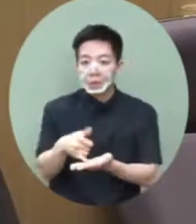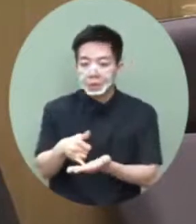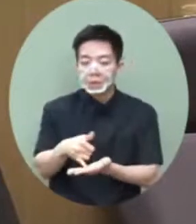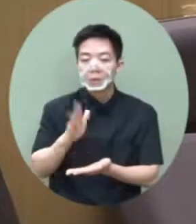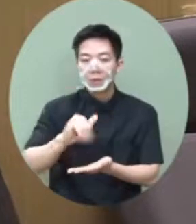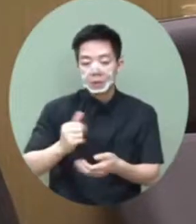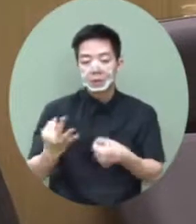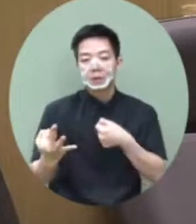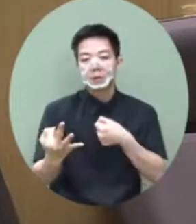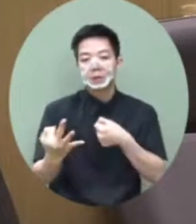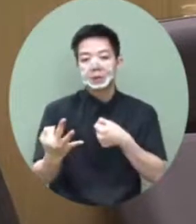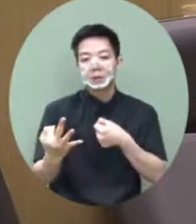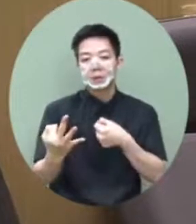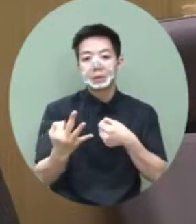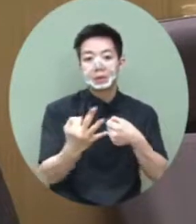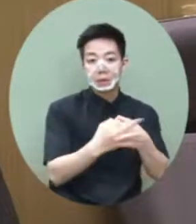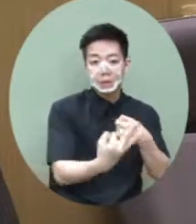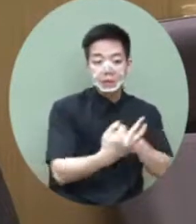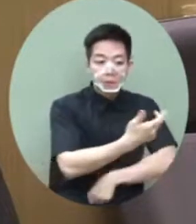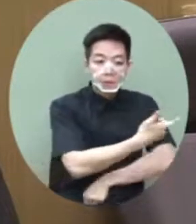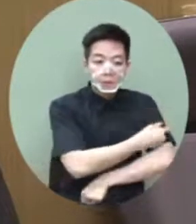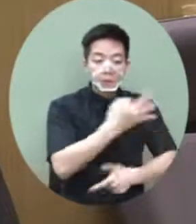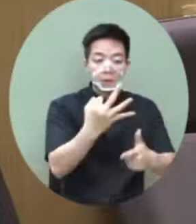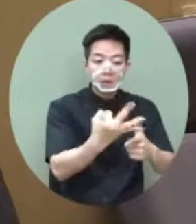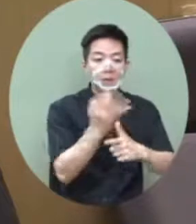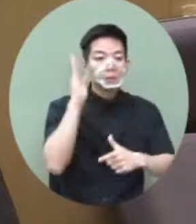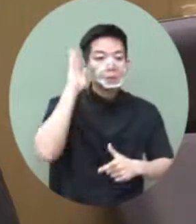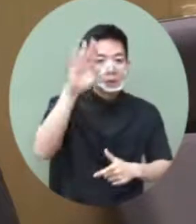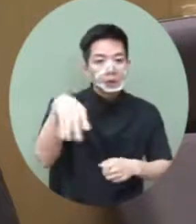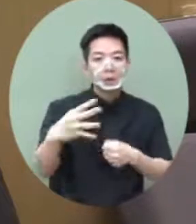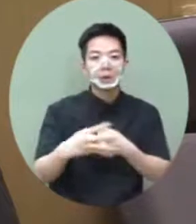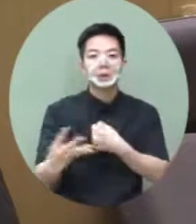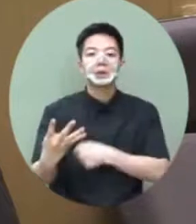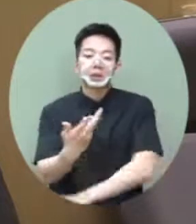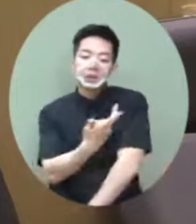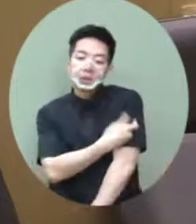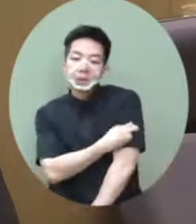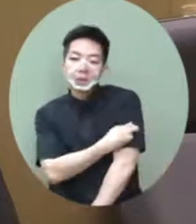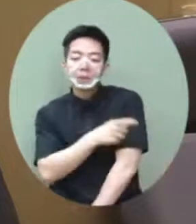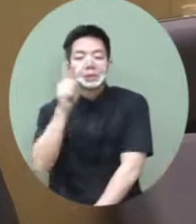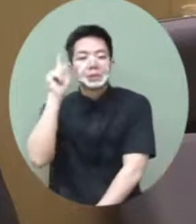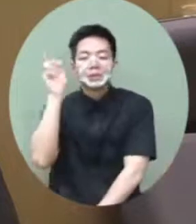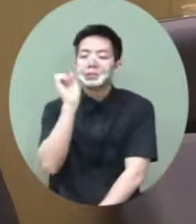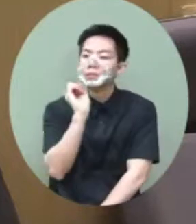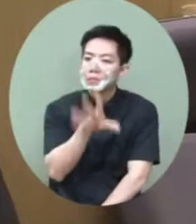adults for those above the age of 12 with who are